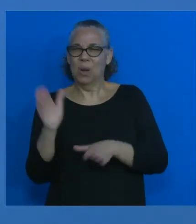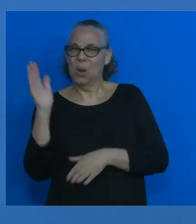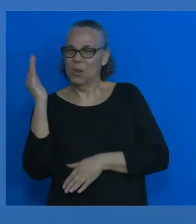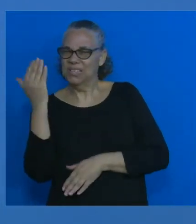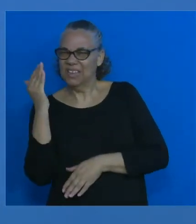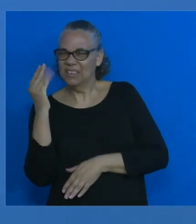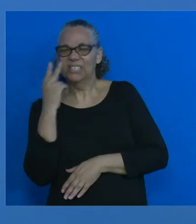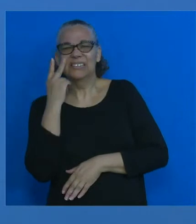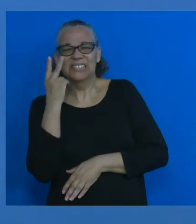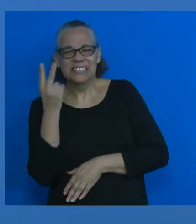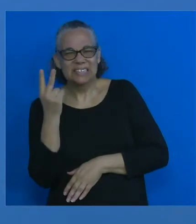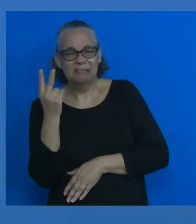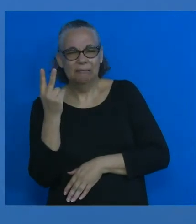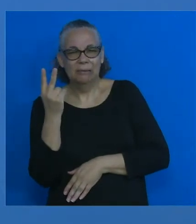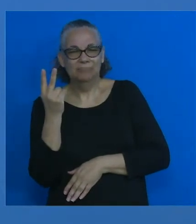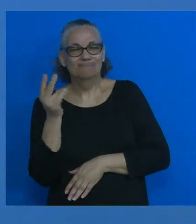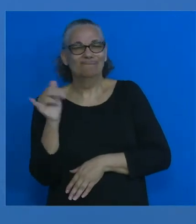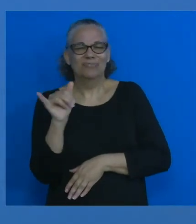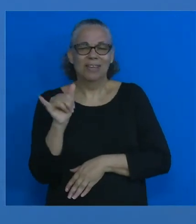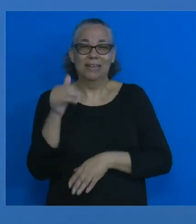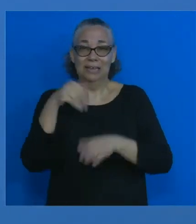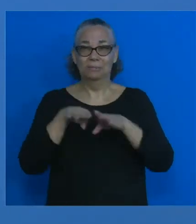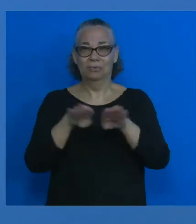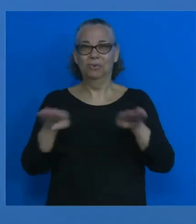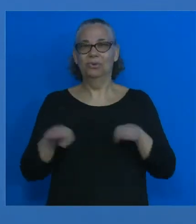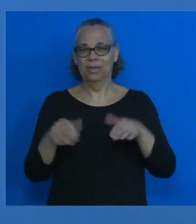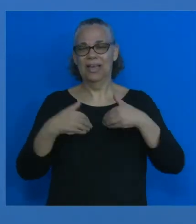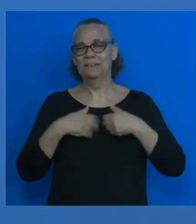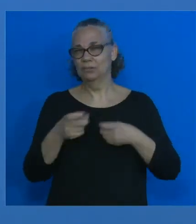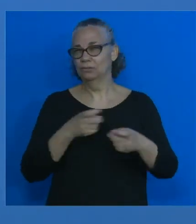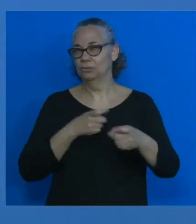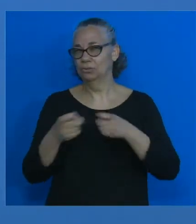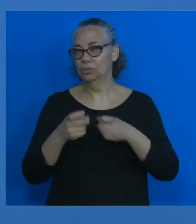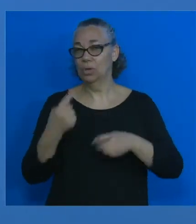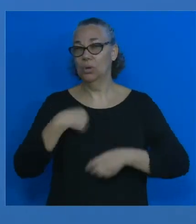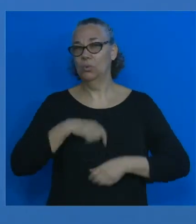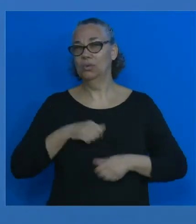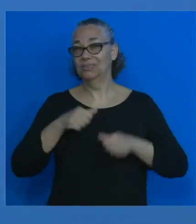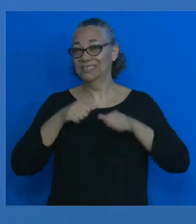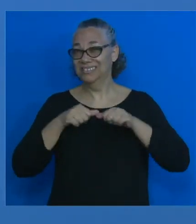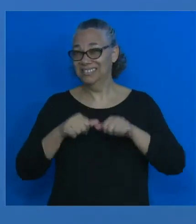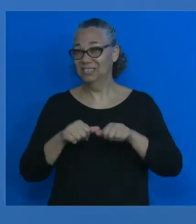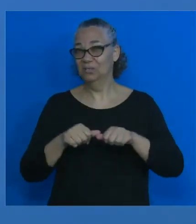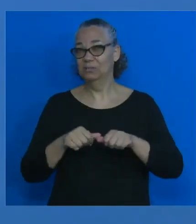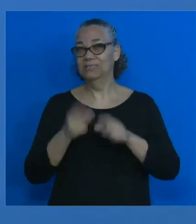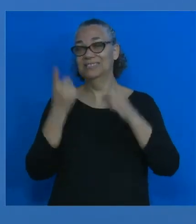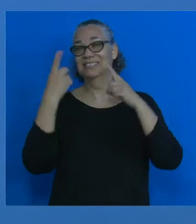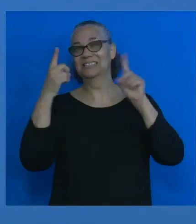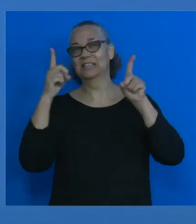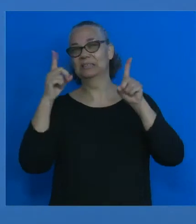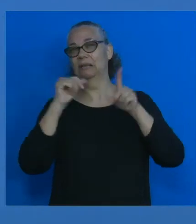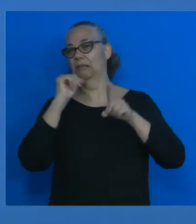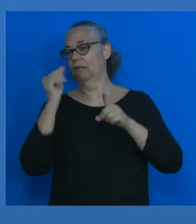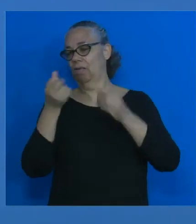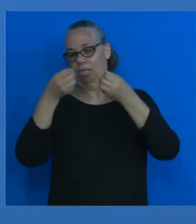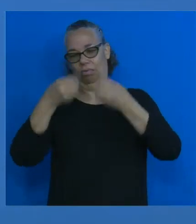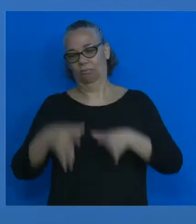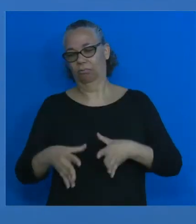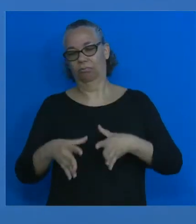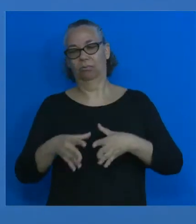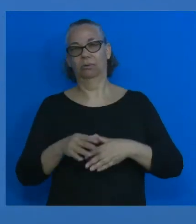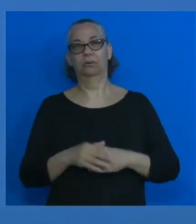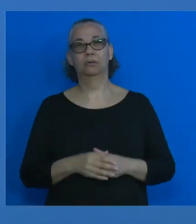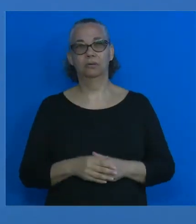and to have a handle on it so that we can continue to be a success story rather than a casualty.